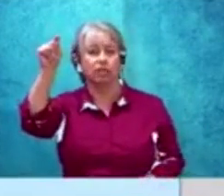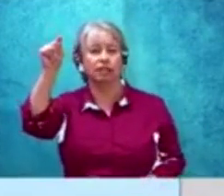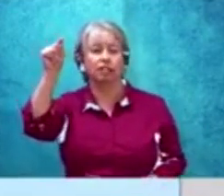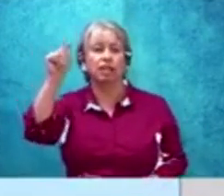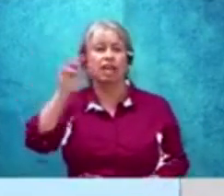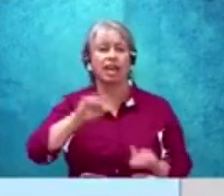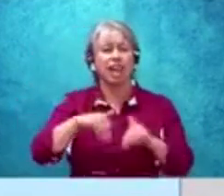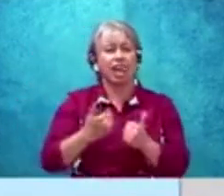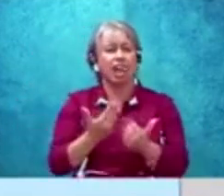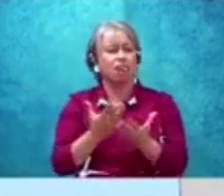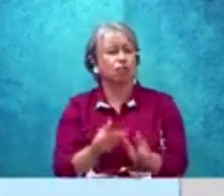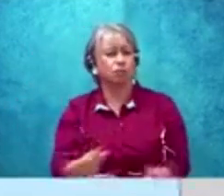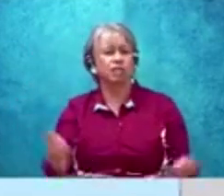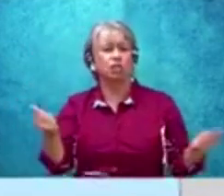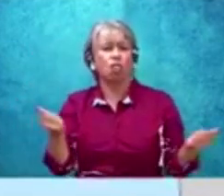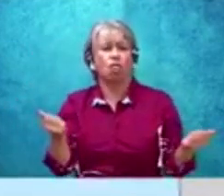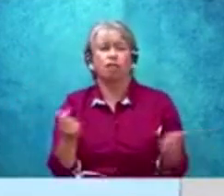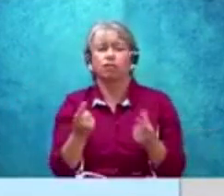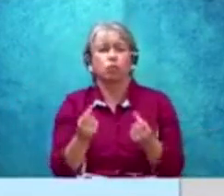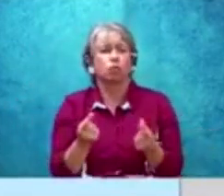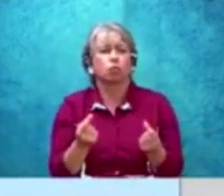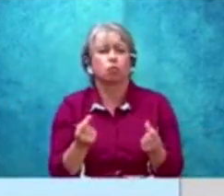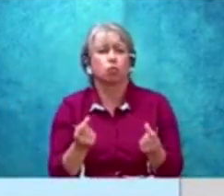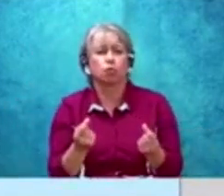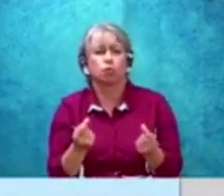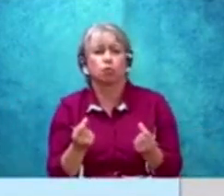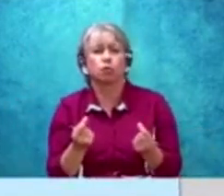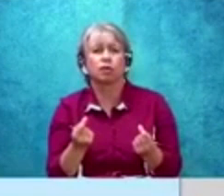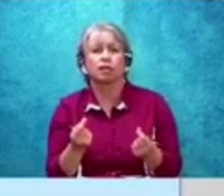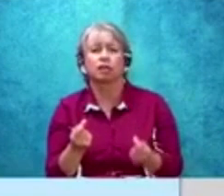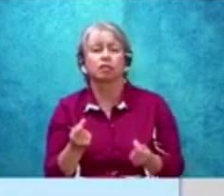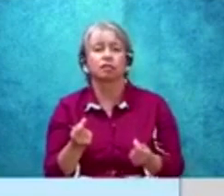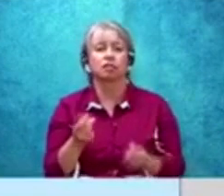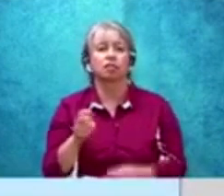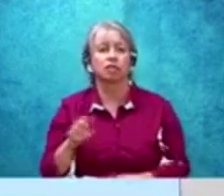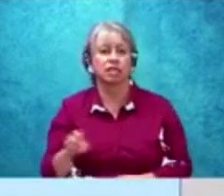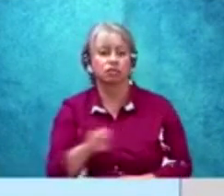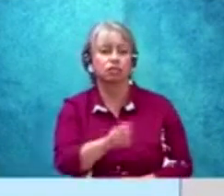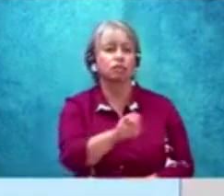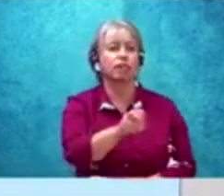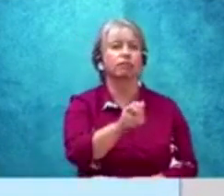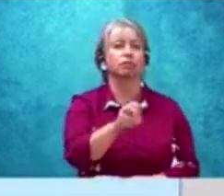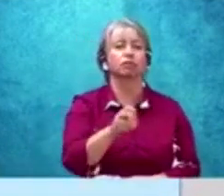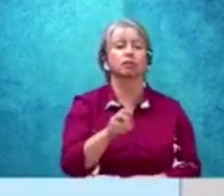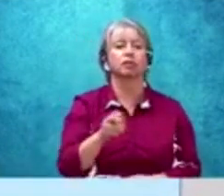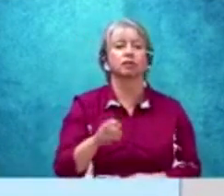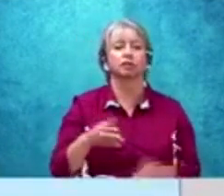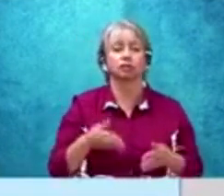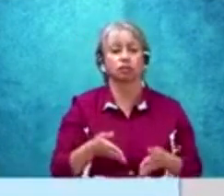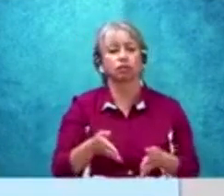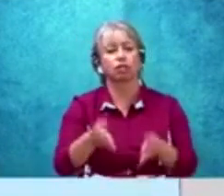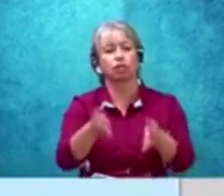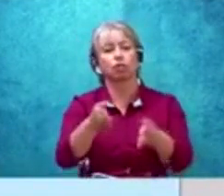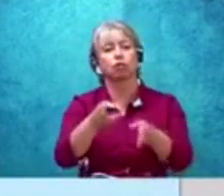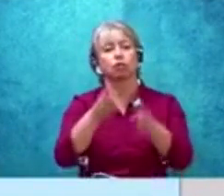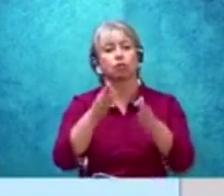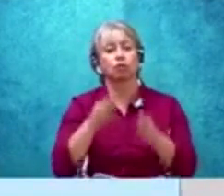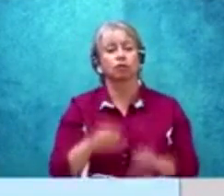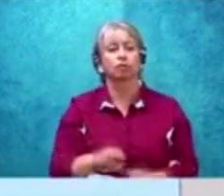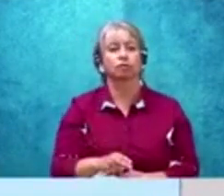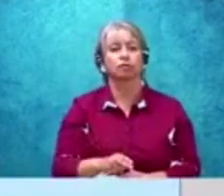to solving it? How do we go about solving that? So let's travel. We have to use the roads here, so we can either